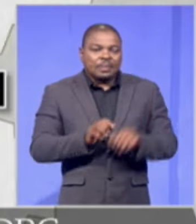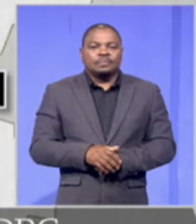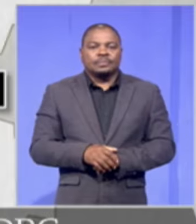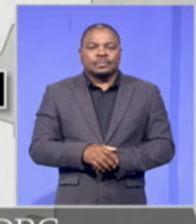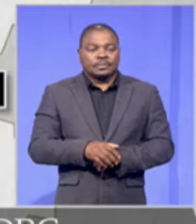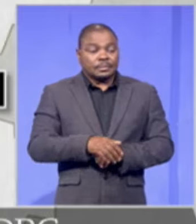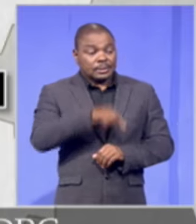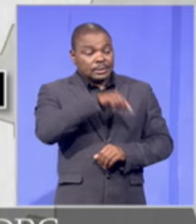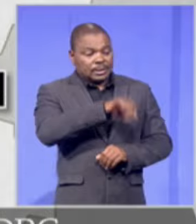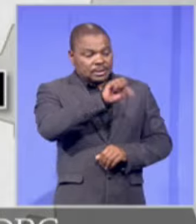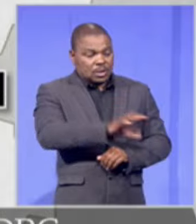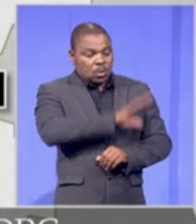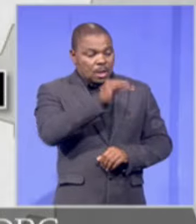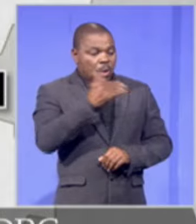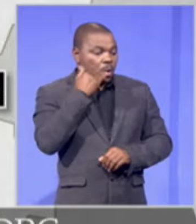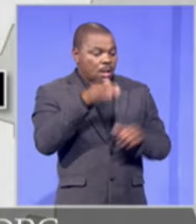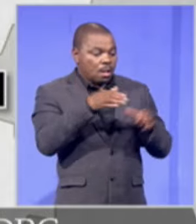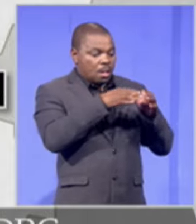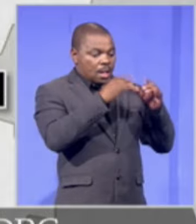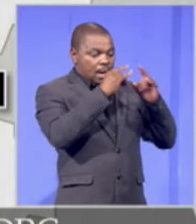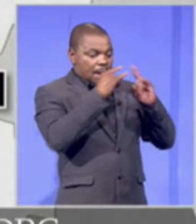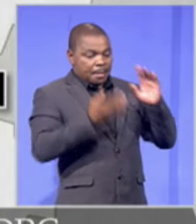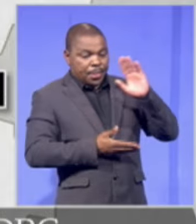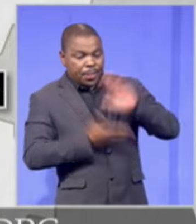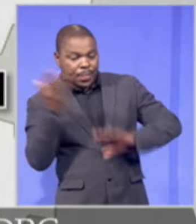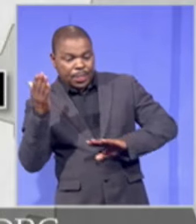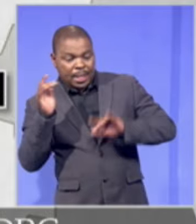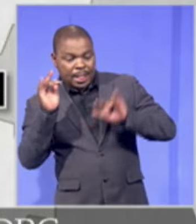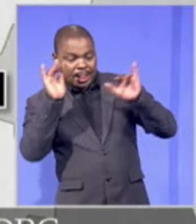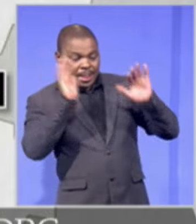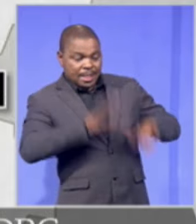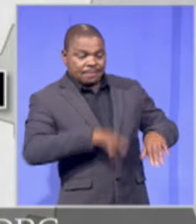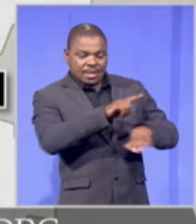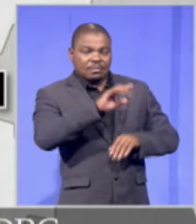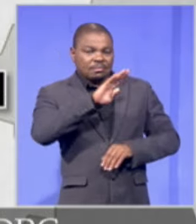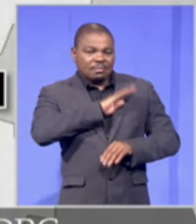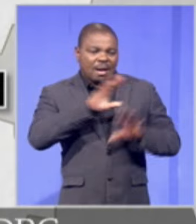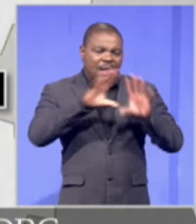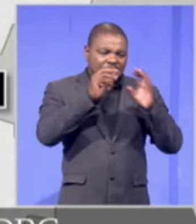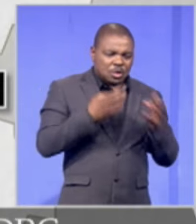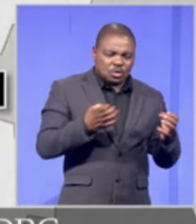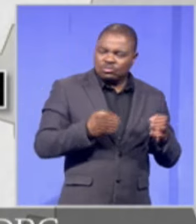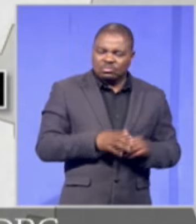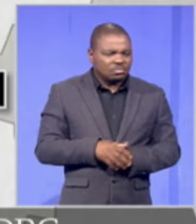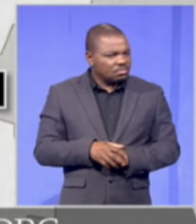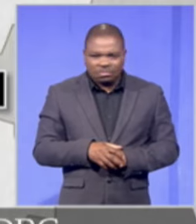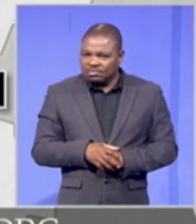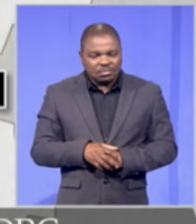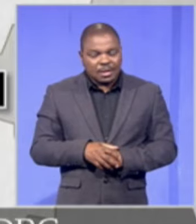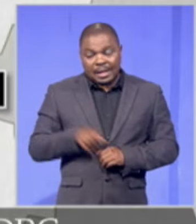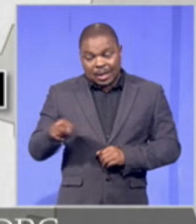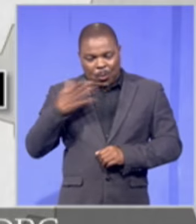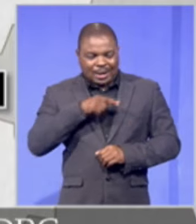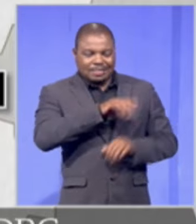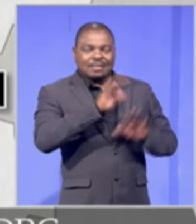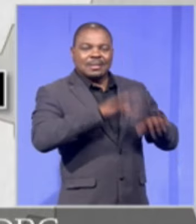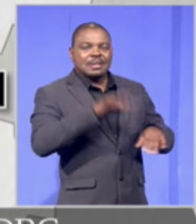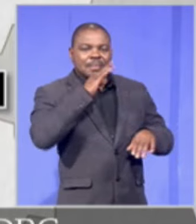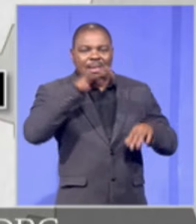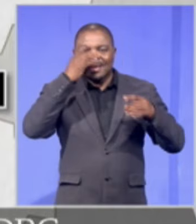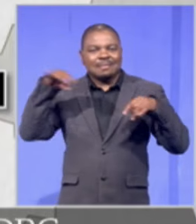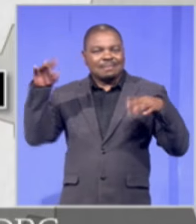tsa bona masole a Afrika Borwa. Jwale wa tseba hore masole ha siye dibetsa tsa bona hobane jwale ho bolela ho inehela e